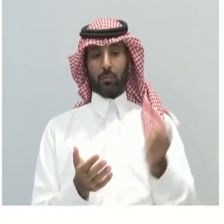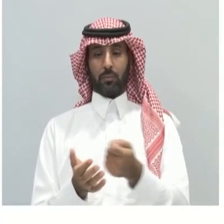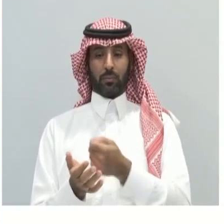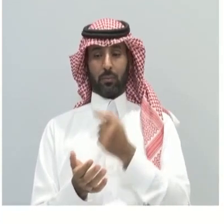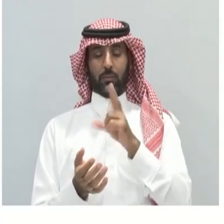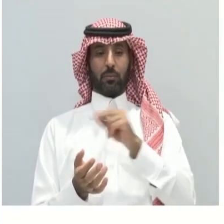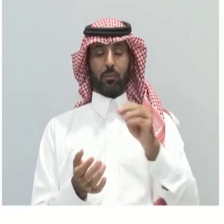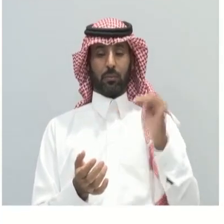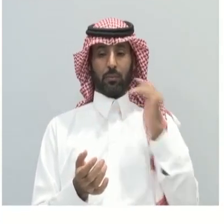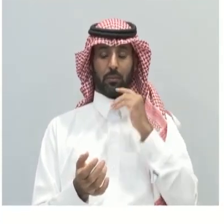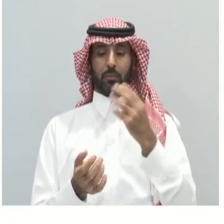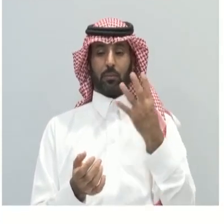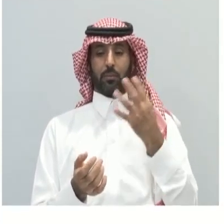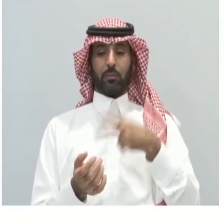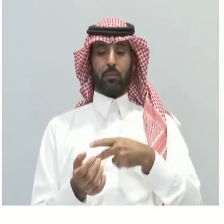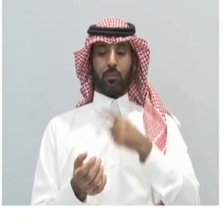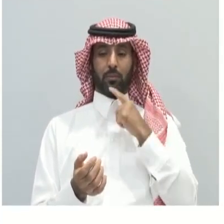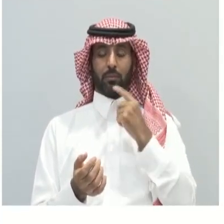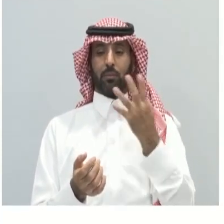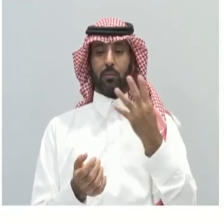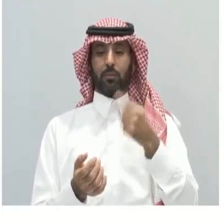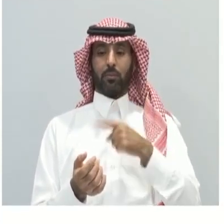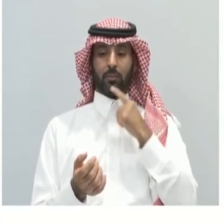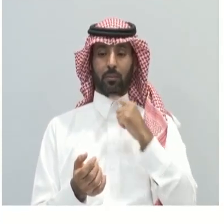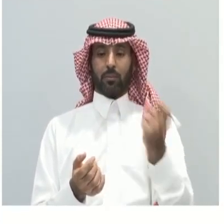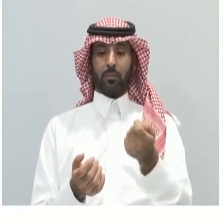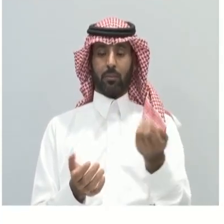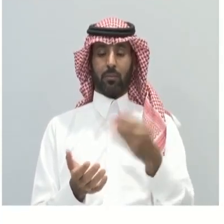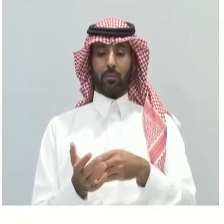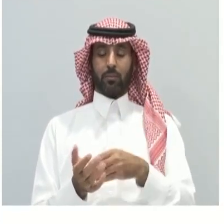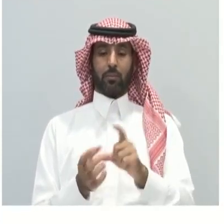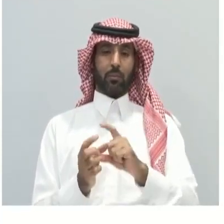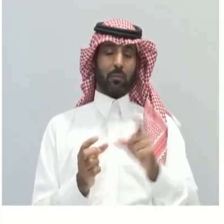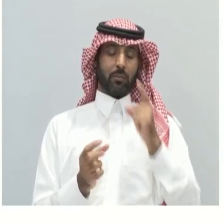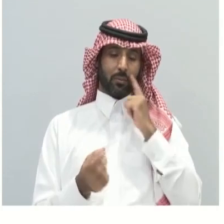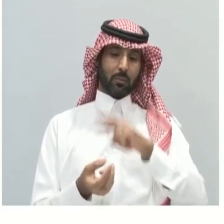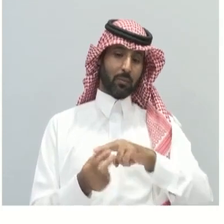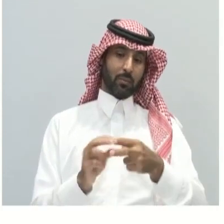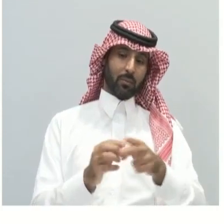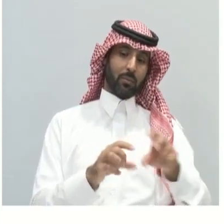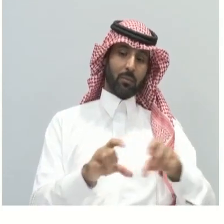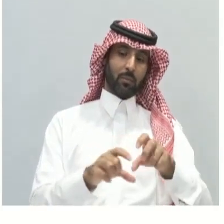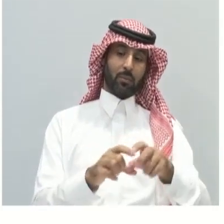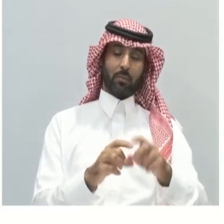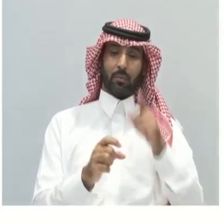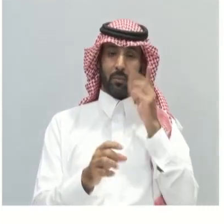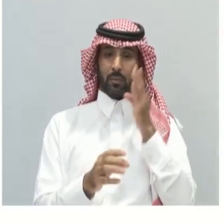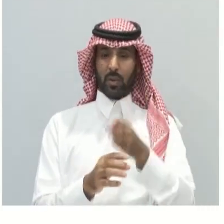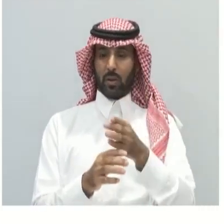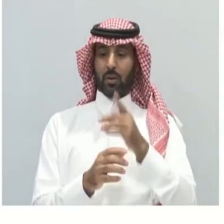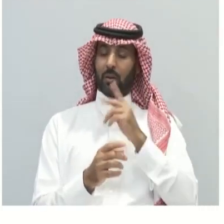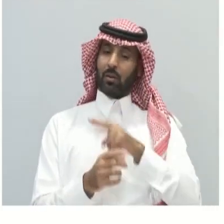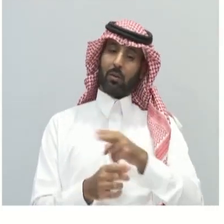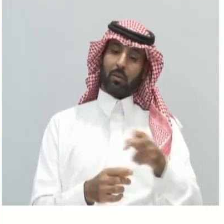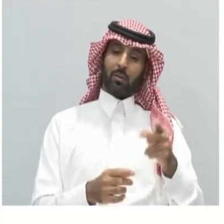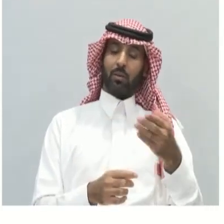page 114. Rewrite the sentences another way. Change the order of the direct and indirect